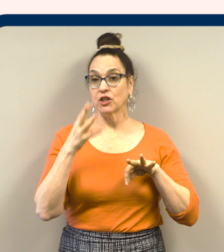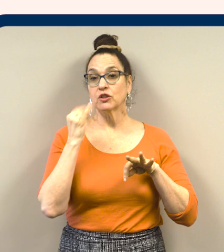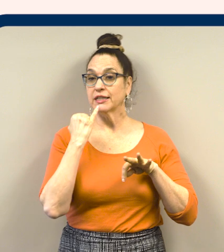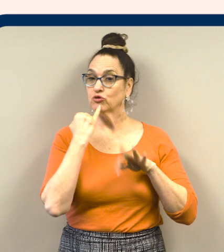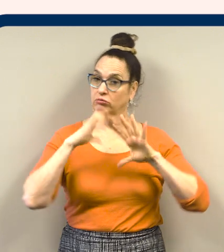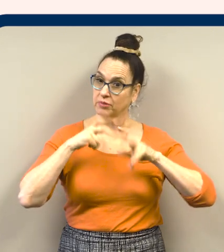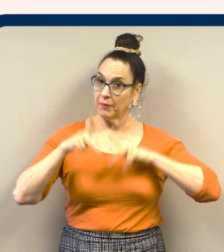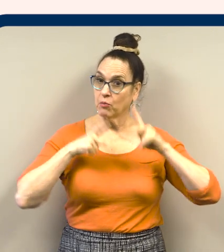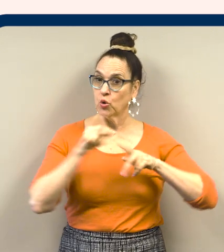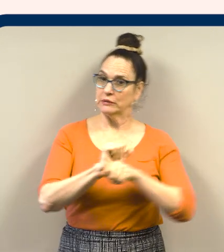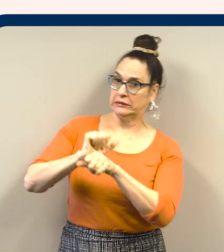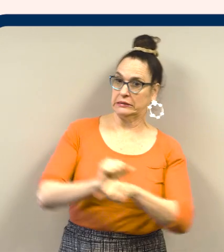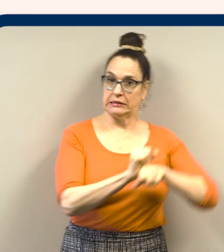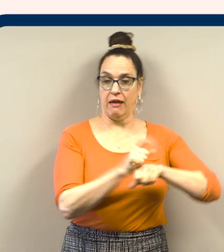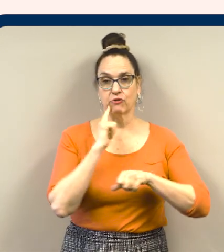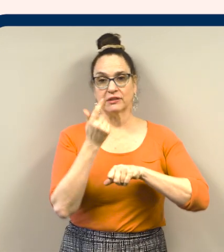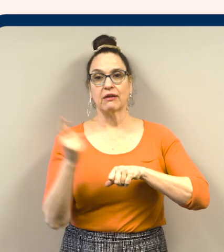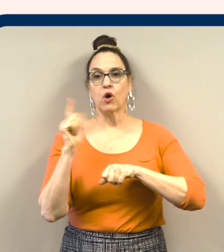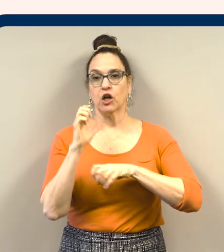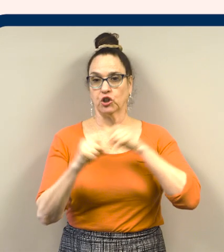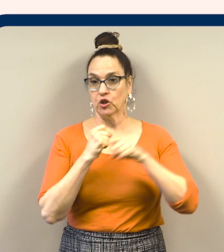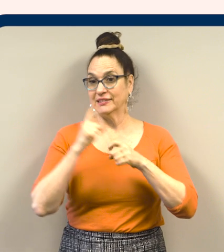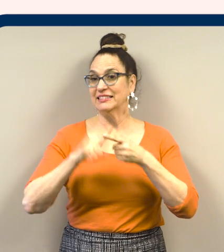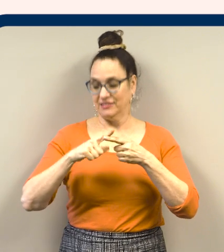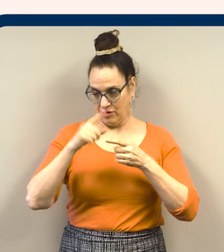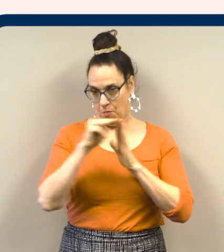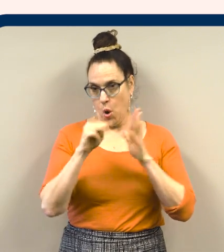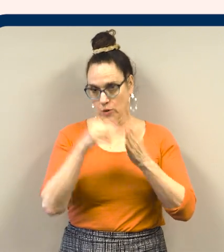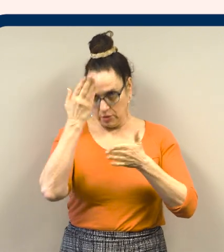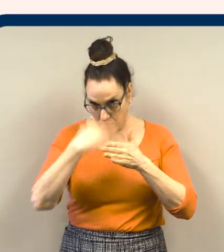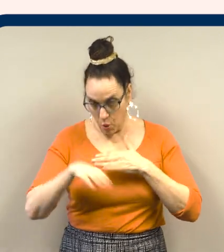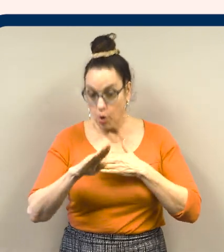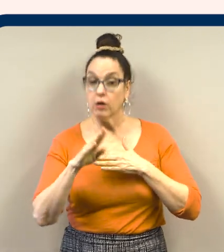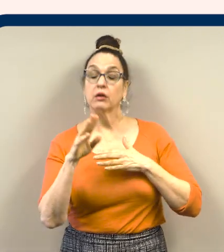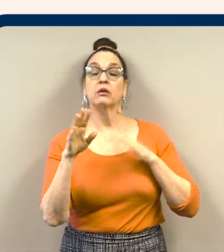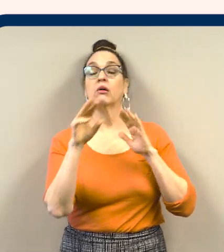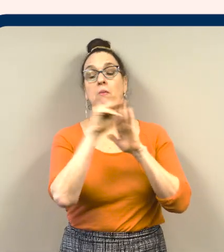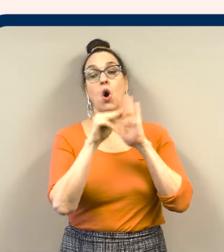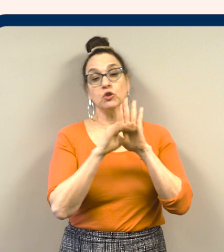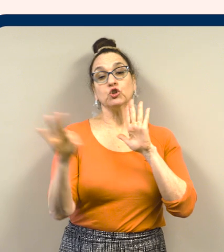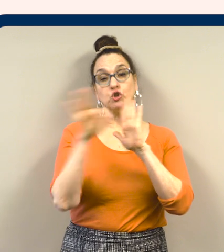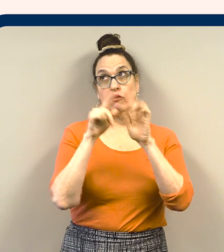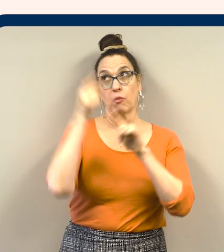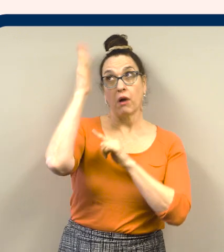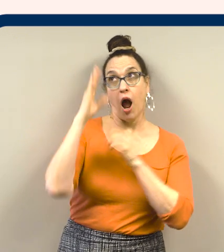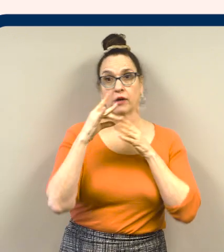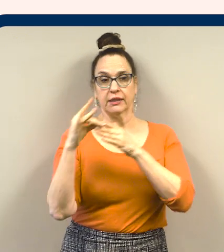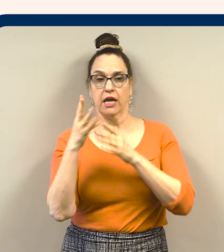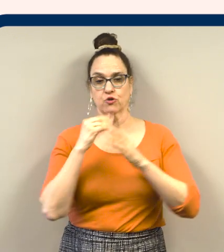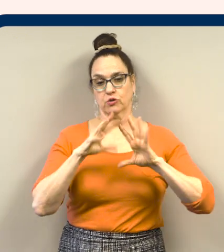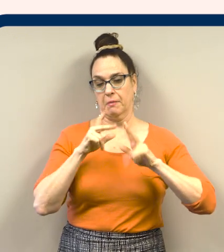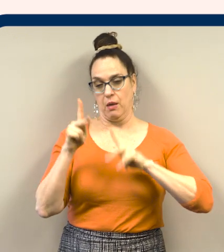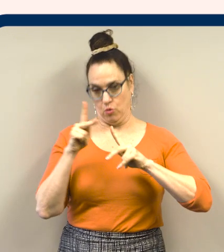were enslaved in Egypt for hundreds of years until the birth of Moses, who was chosen by God to lead them to